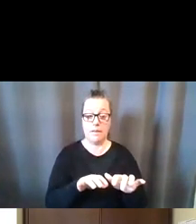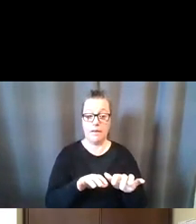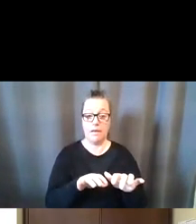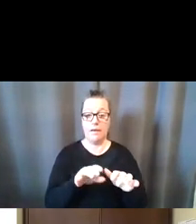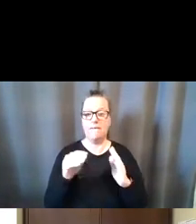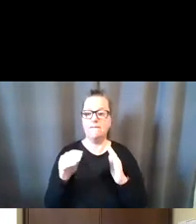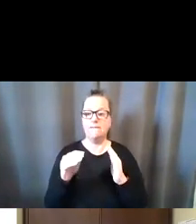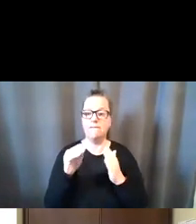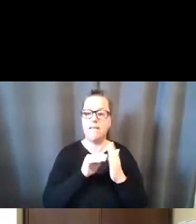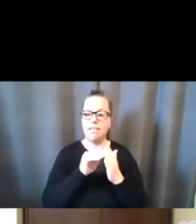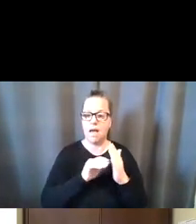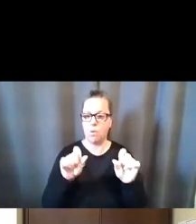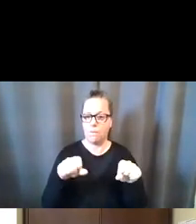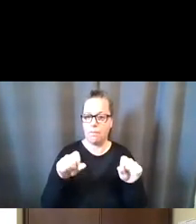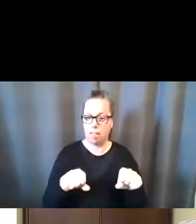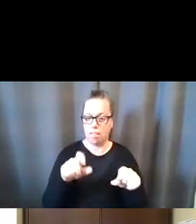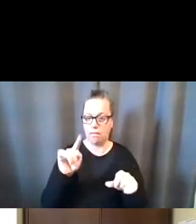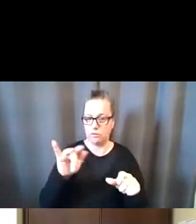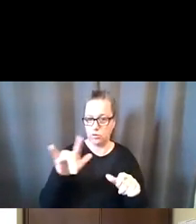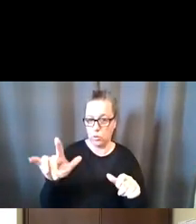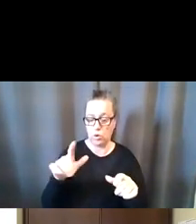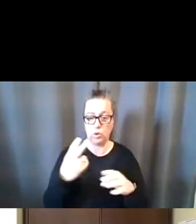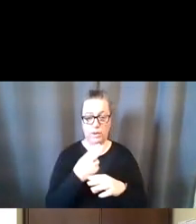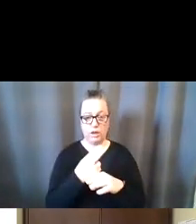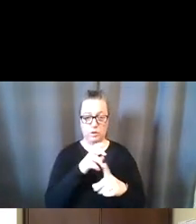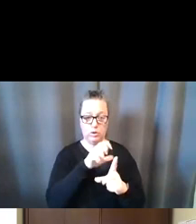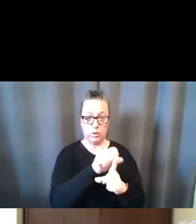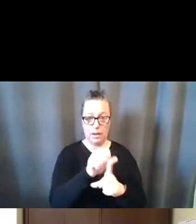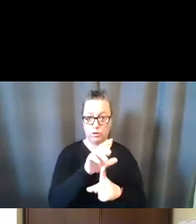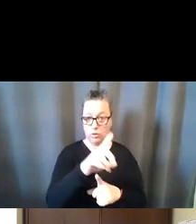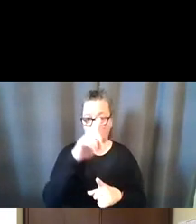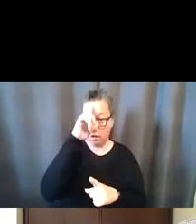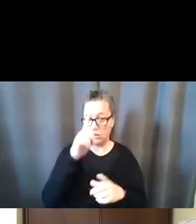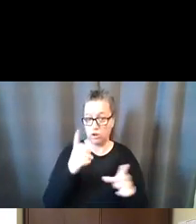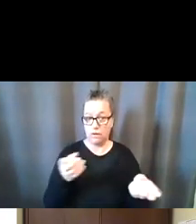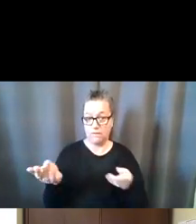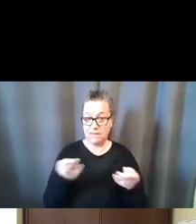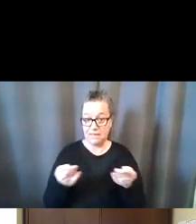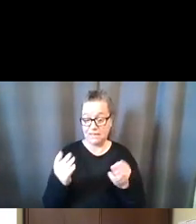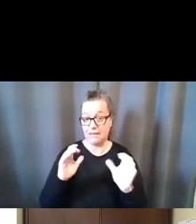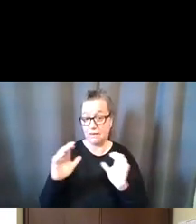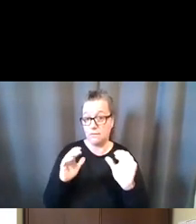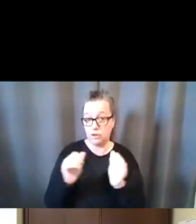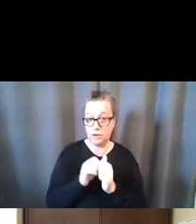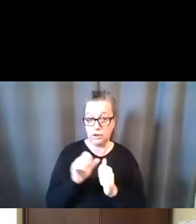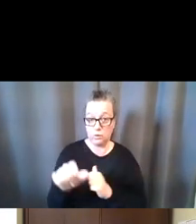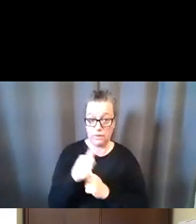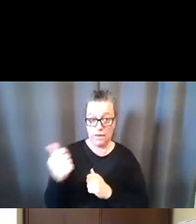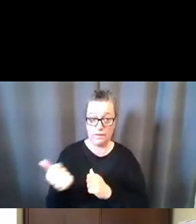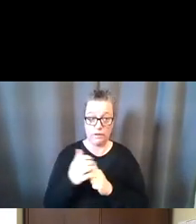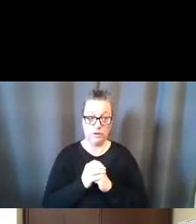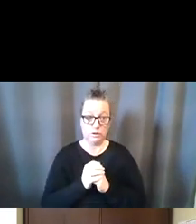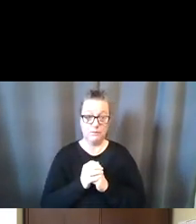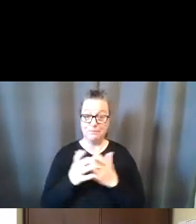fillable tool that you could use to capture your thoughts or facilitate the conversation with others. So